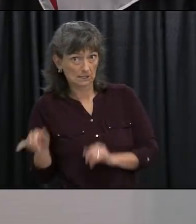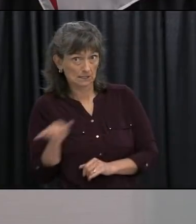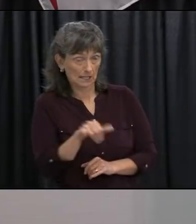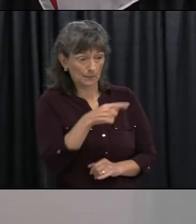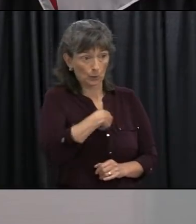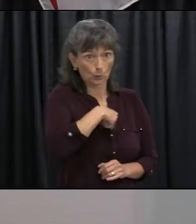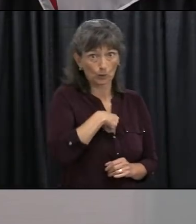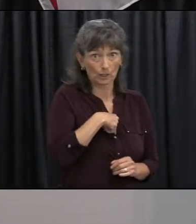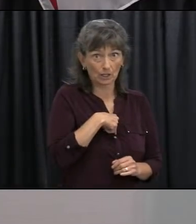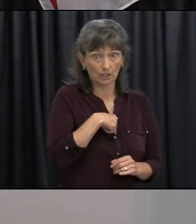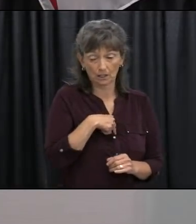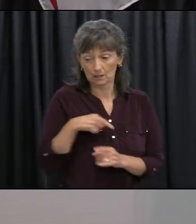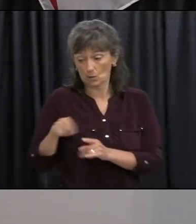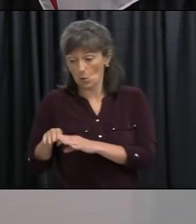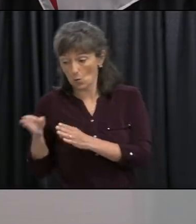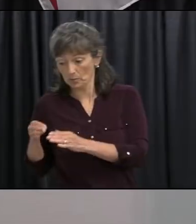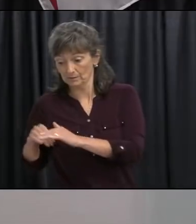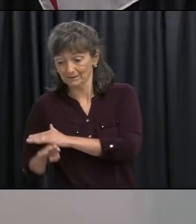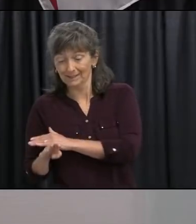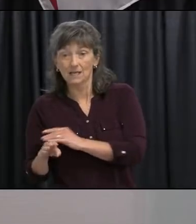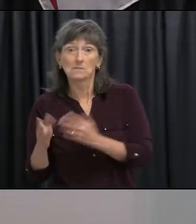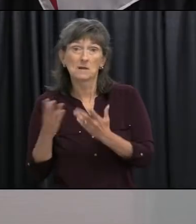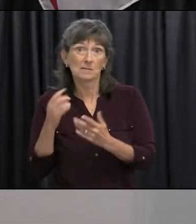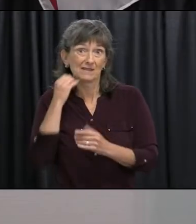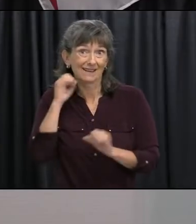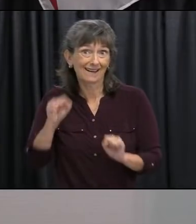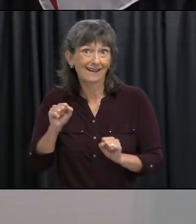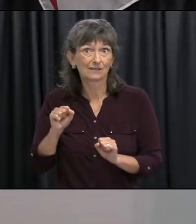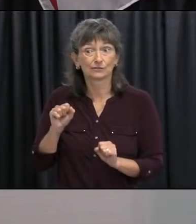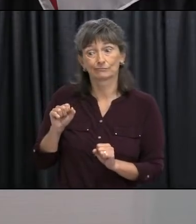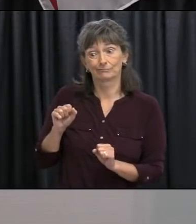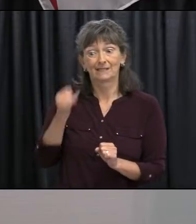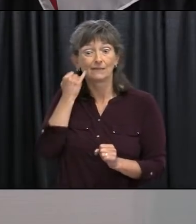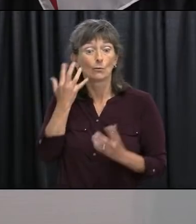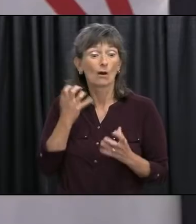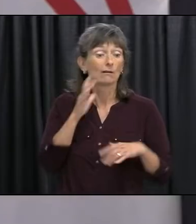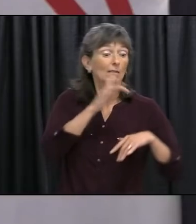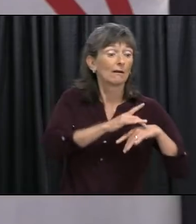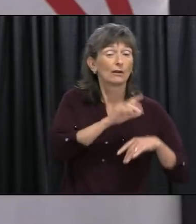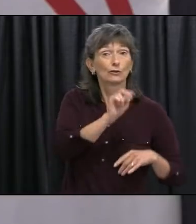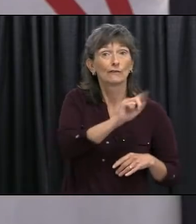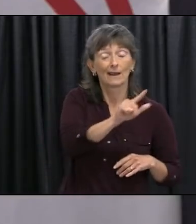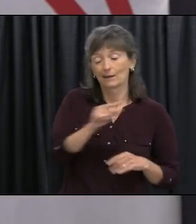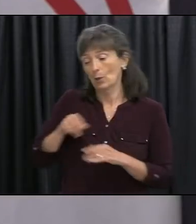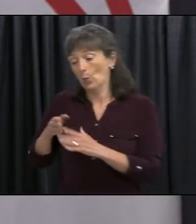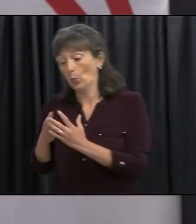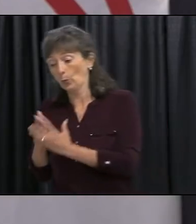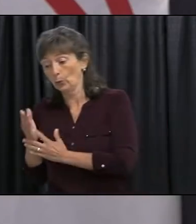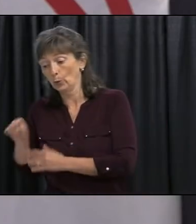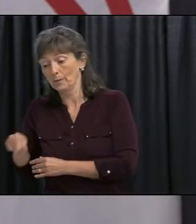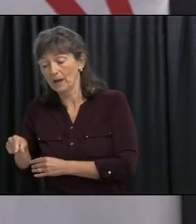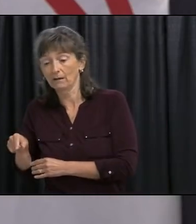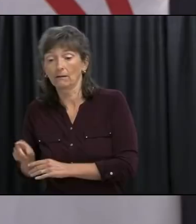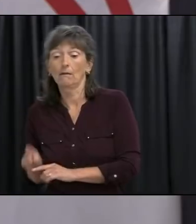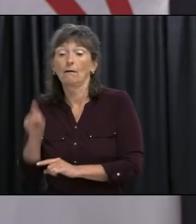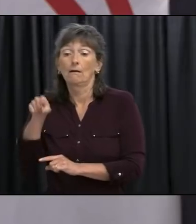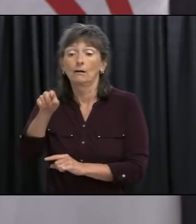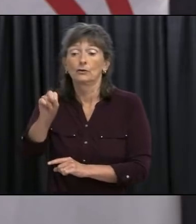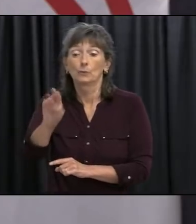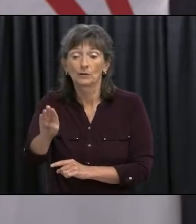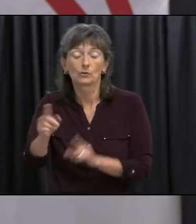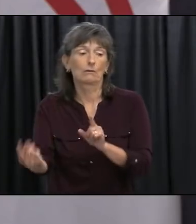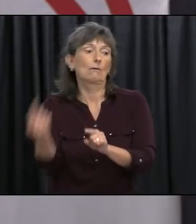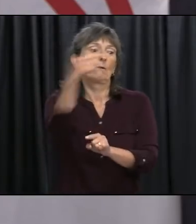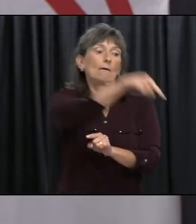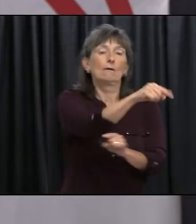to prevent people from coming through New Brunswick from Quebec to Newfoundland and Labrador? Well, see, Mark, if you think about what the decision that we made a